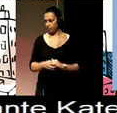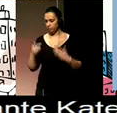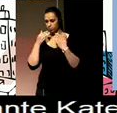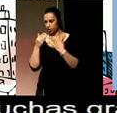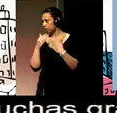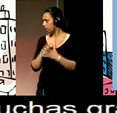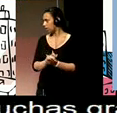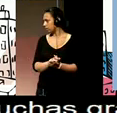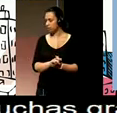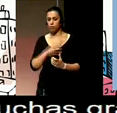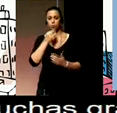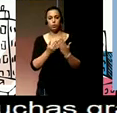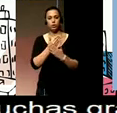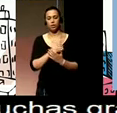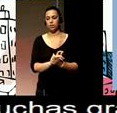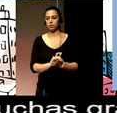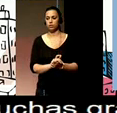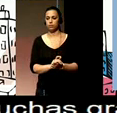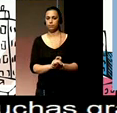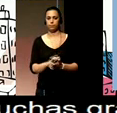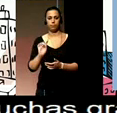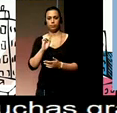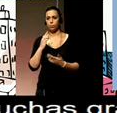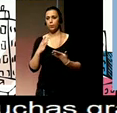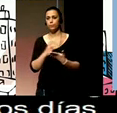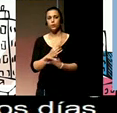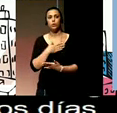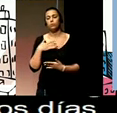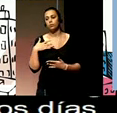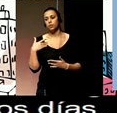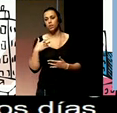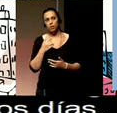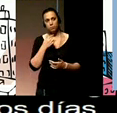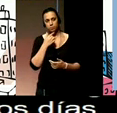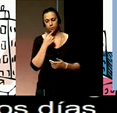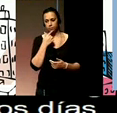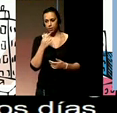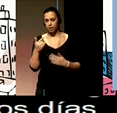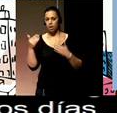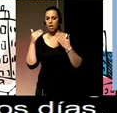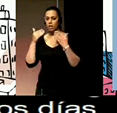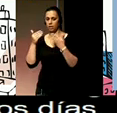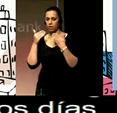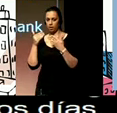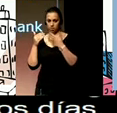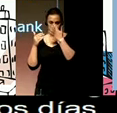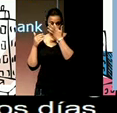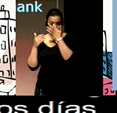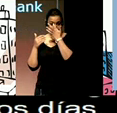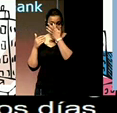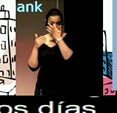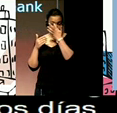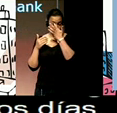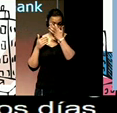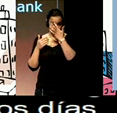Good morning. First of all, I would like to thank Ante for this invitation. I'm really very honored to